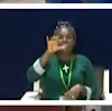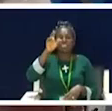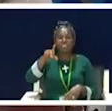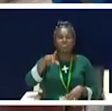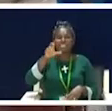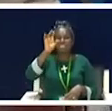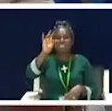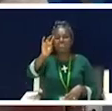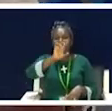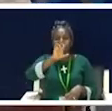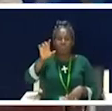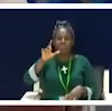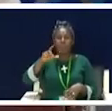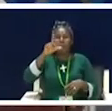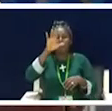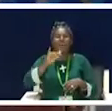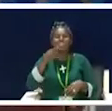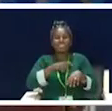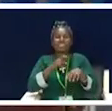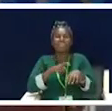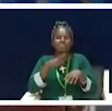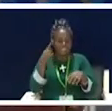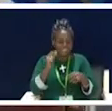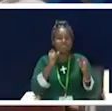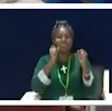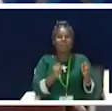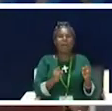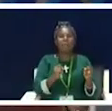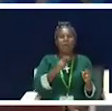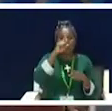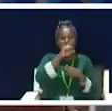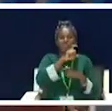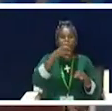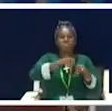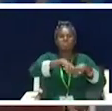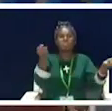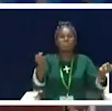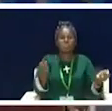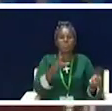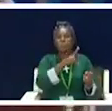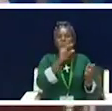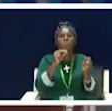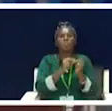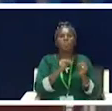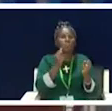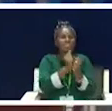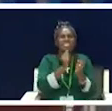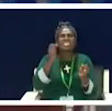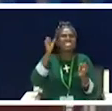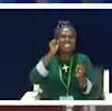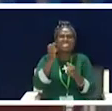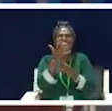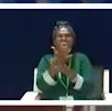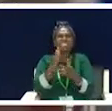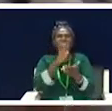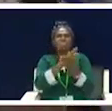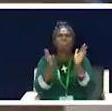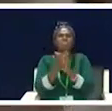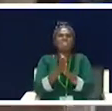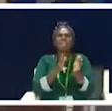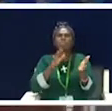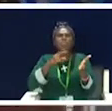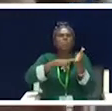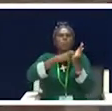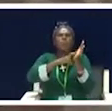by the time the arm of Pharaoh was broken, there was no bondage. His arm became too weak to hold sword. I